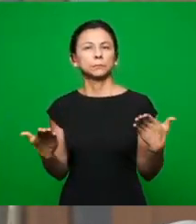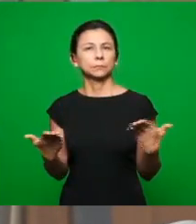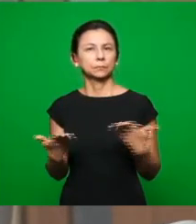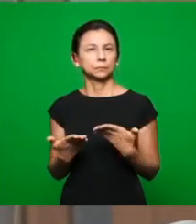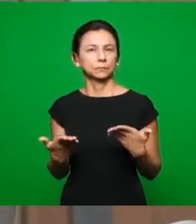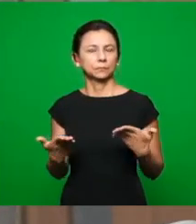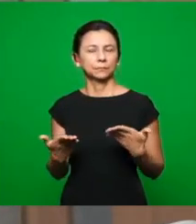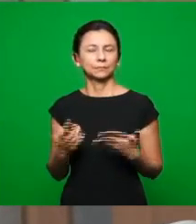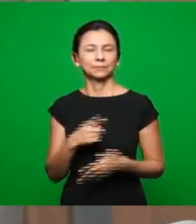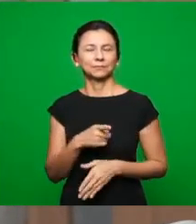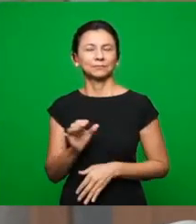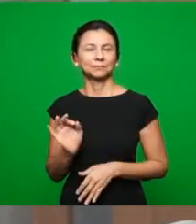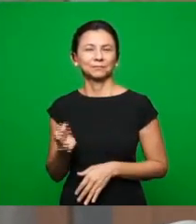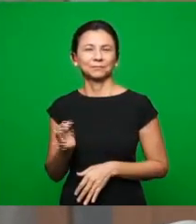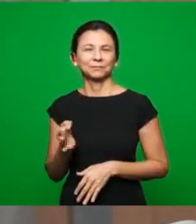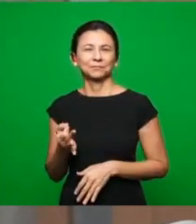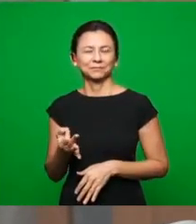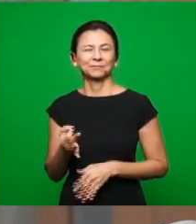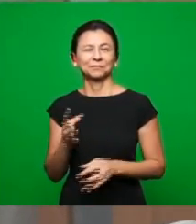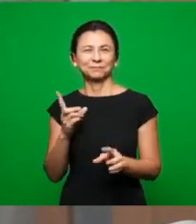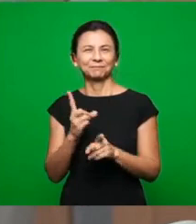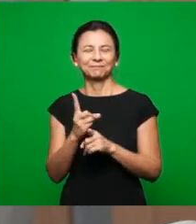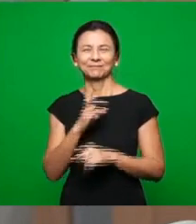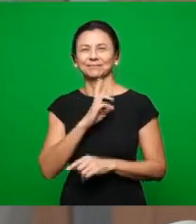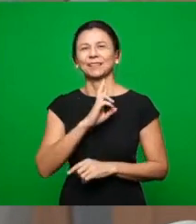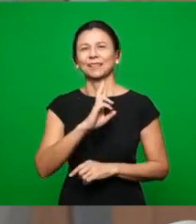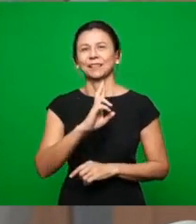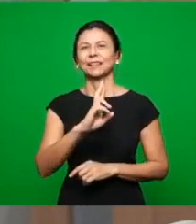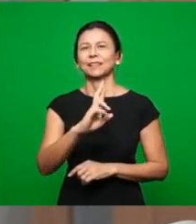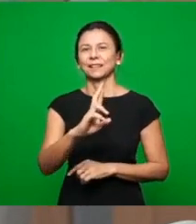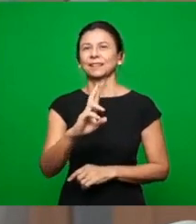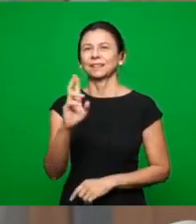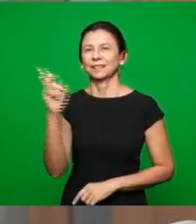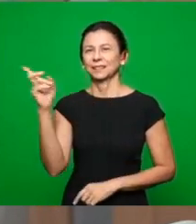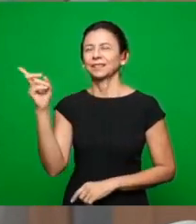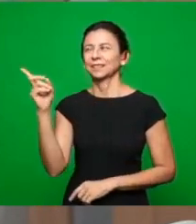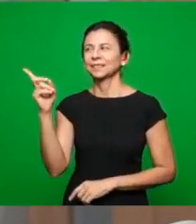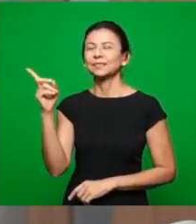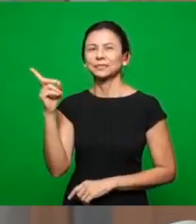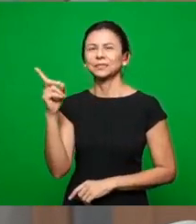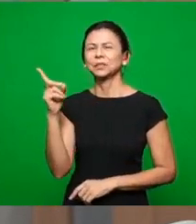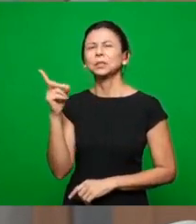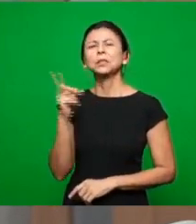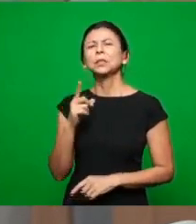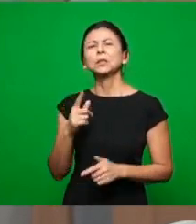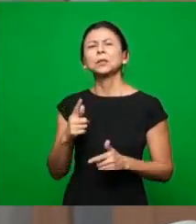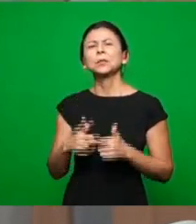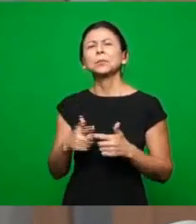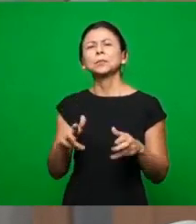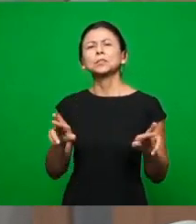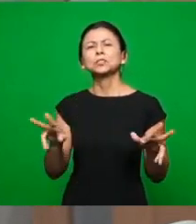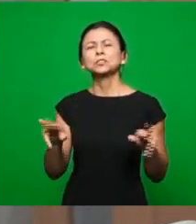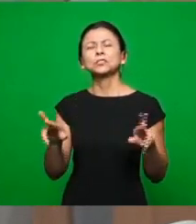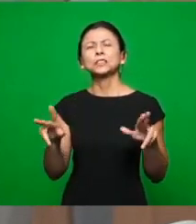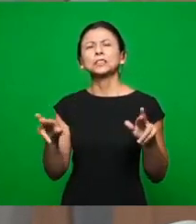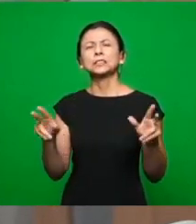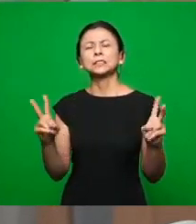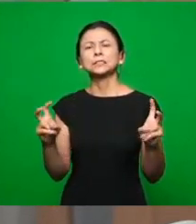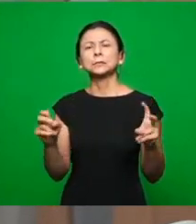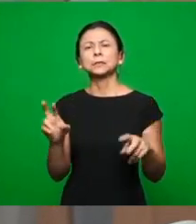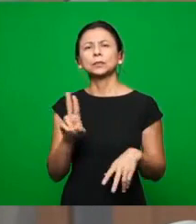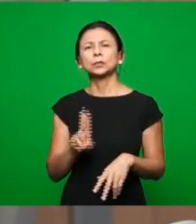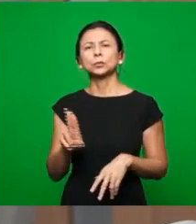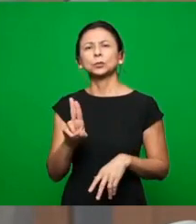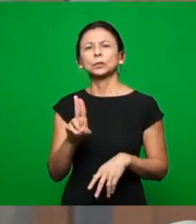today, the brethren for sure will be able to figure out the answer to this question. What is the difference between